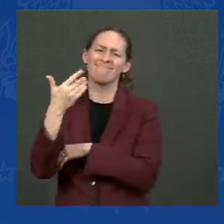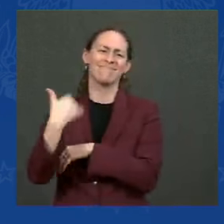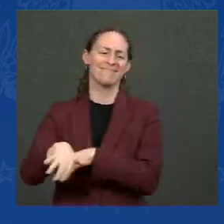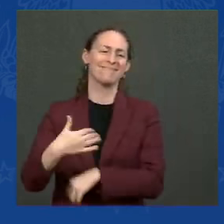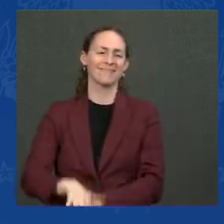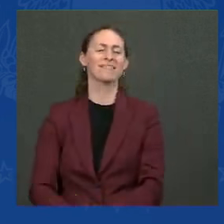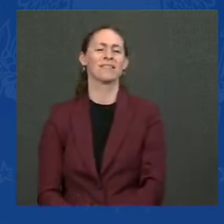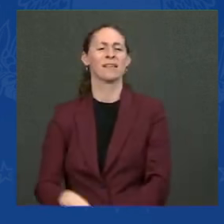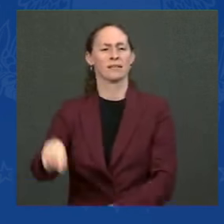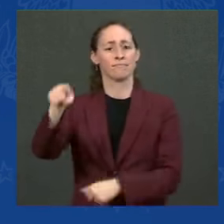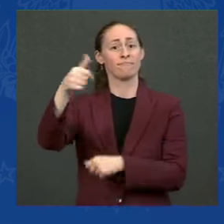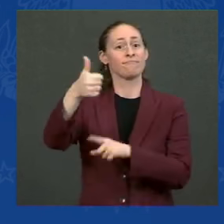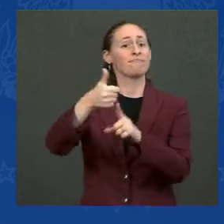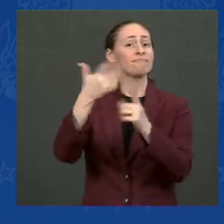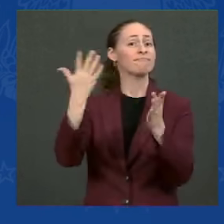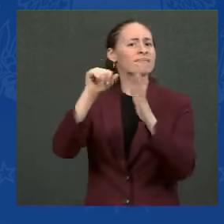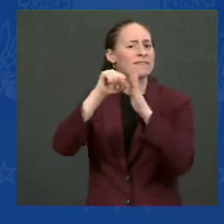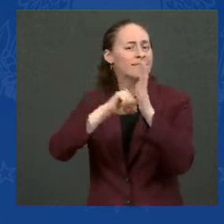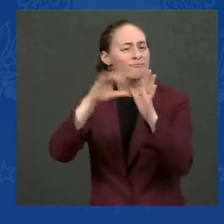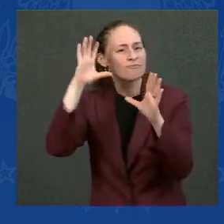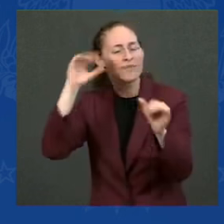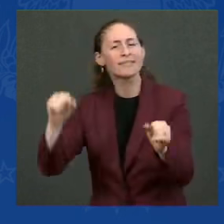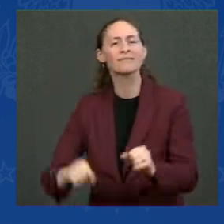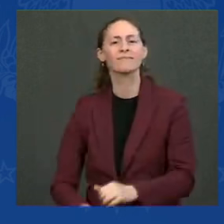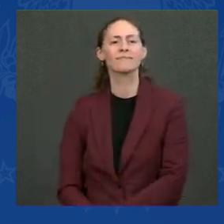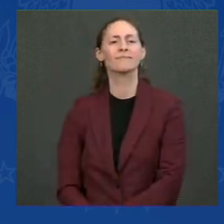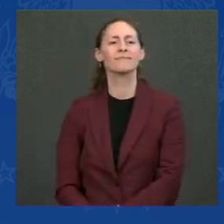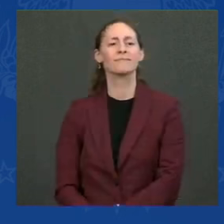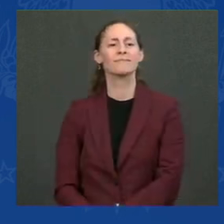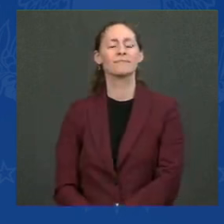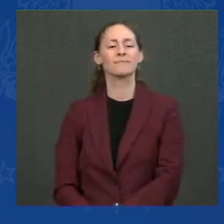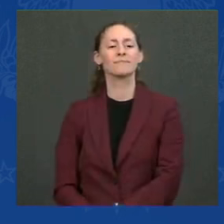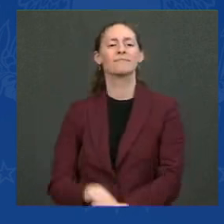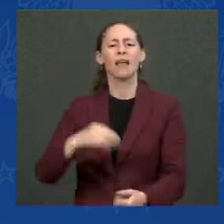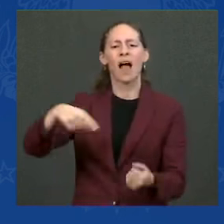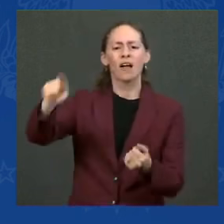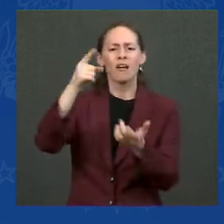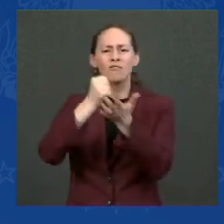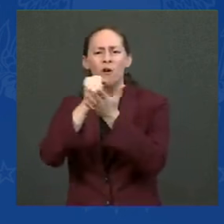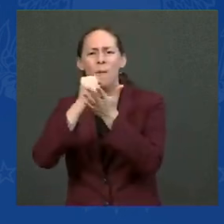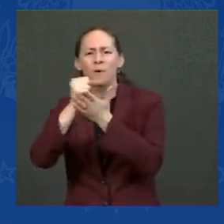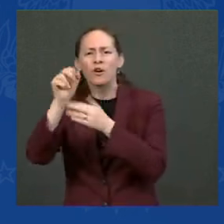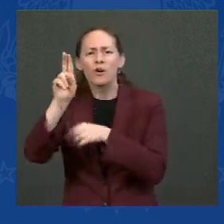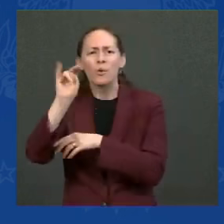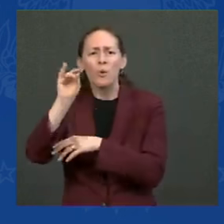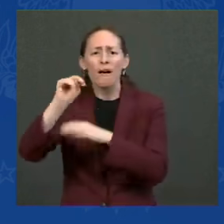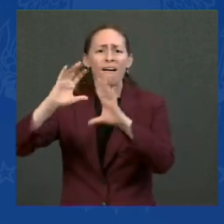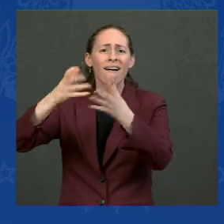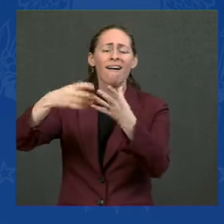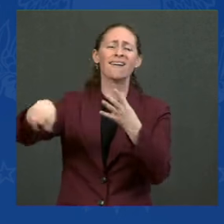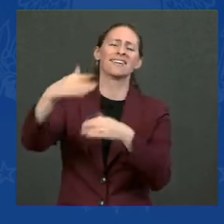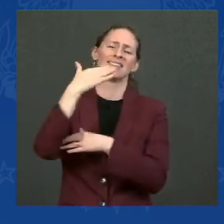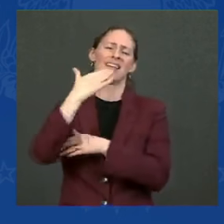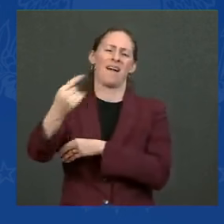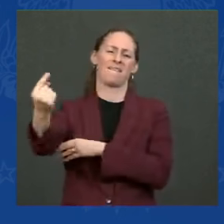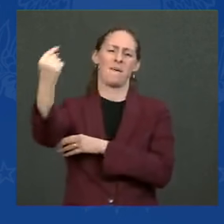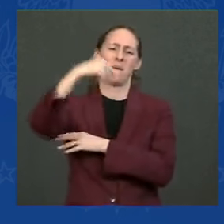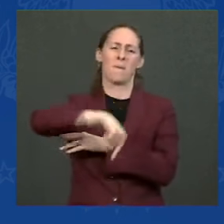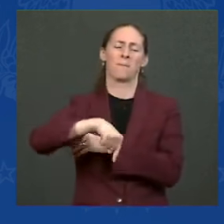Jeff Isaacson, United Brotherhood of Carpenters, and Don Finn, IBEW, and Robert